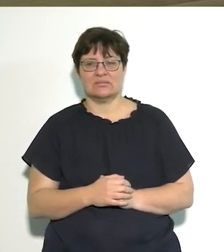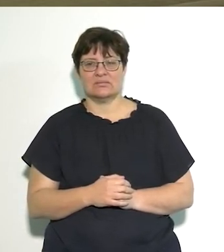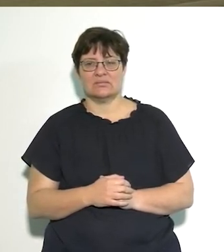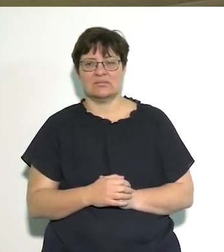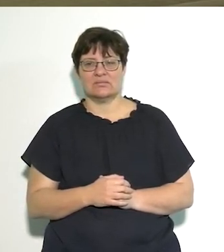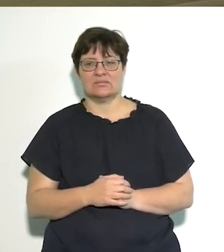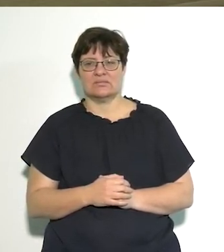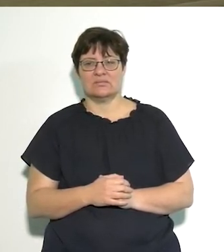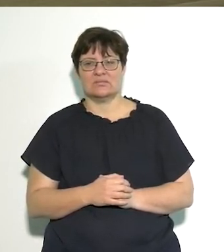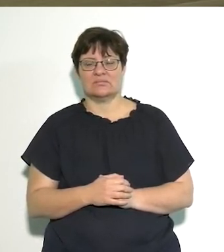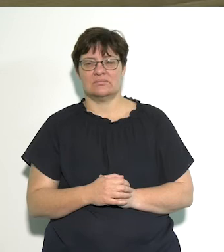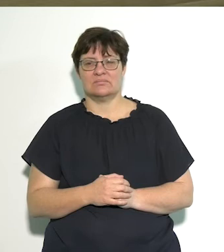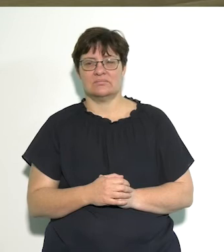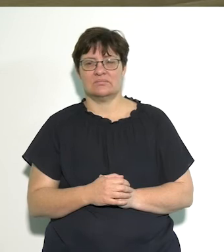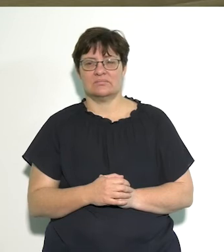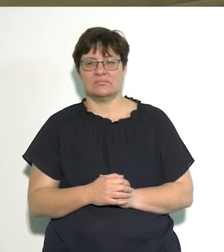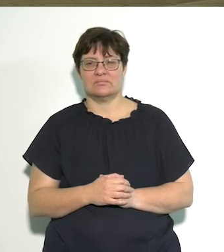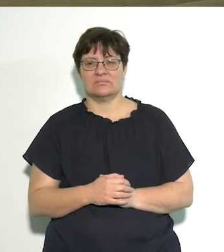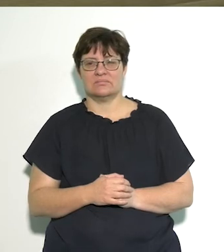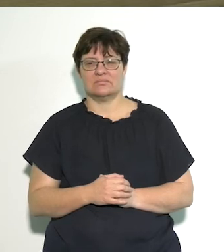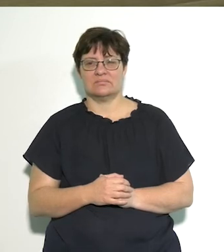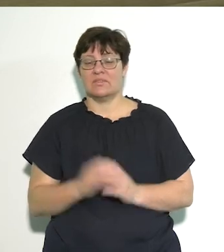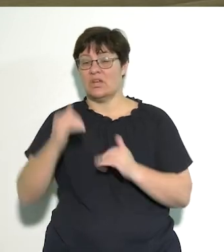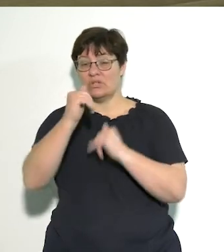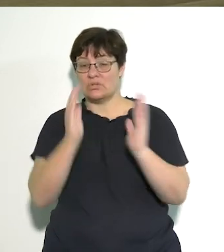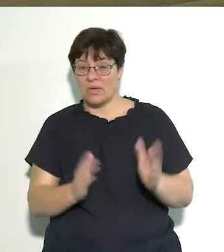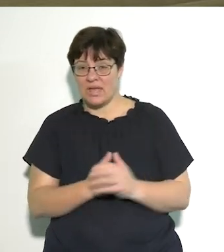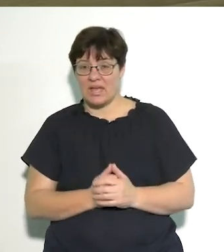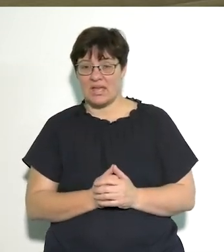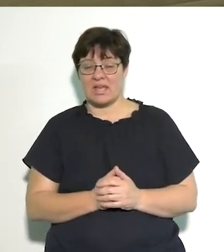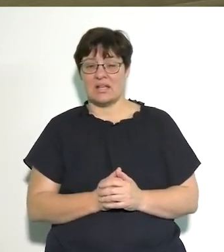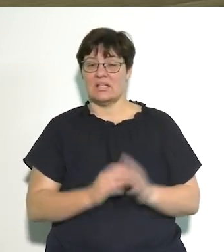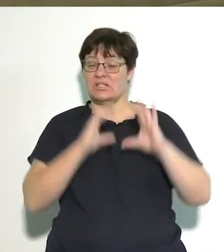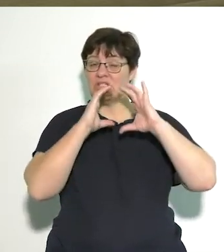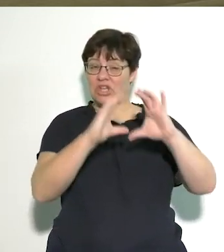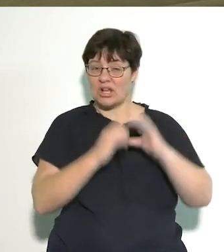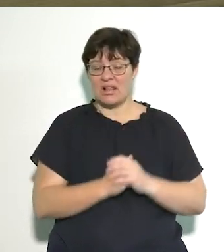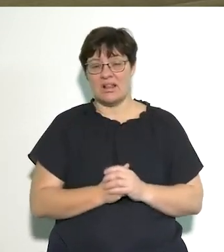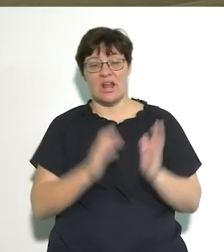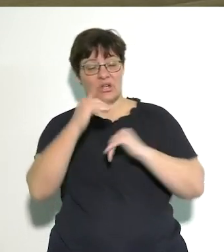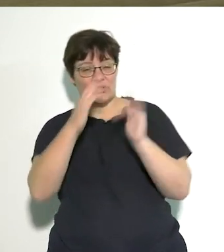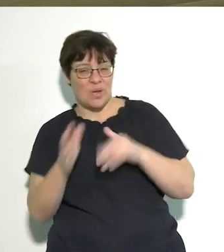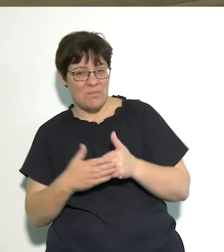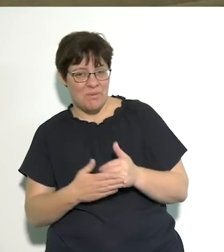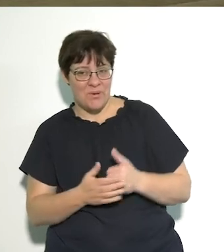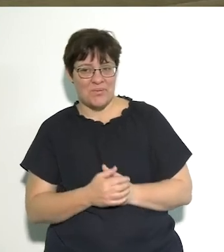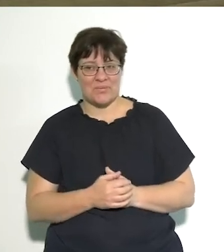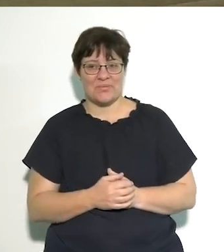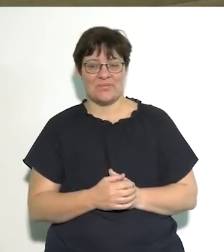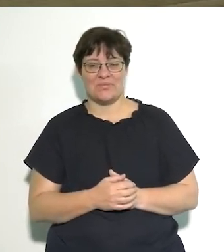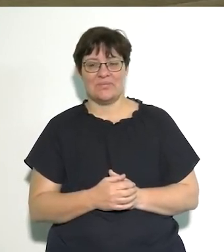Here's my square. I've got another square.